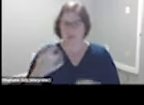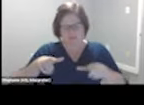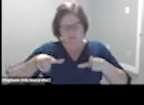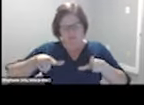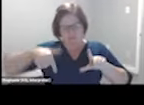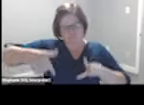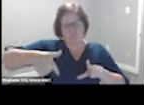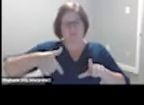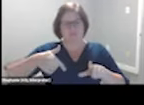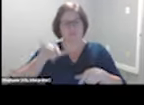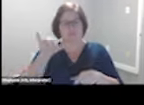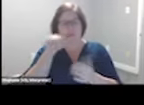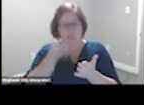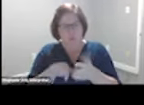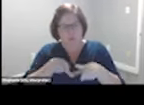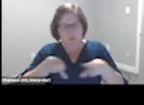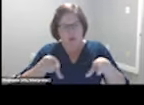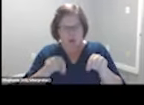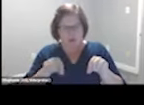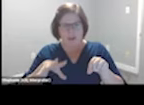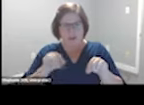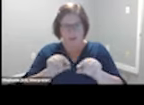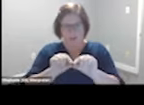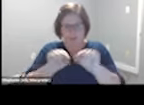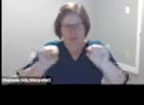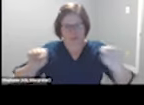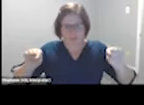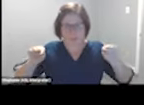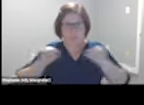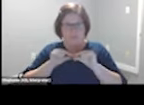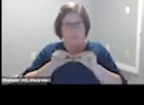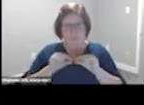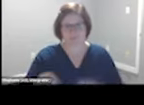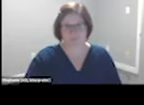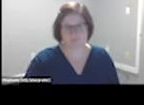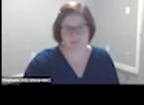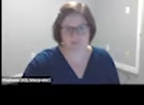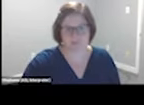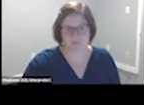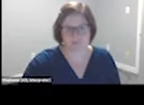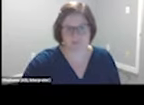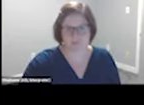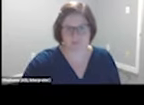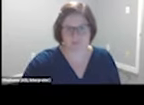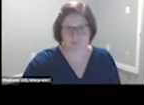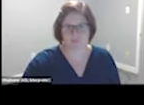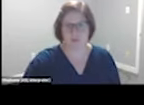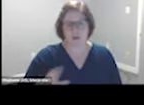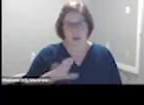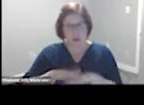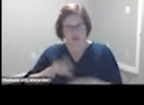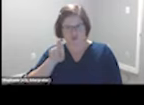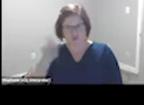postcard, and it has raised edges all the way around the edge. These models, so on the right-hand side, I've got another example of some of our older